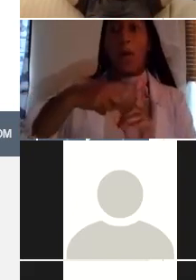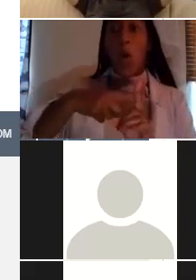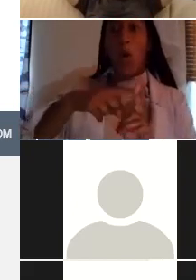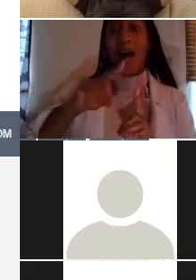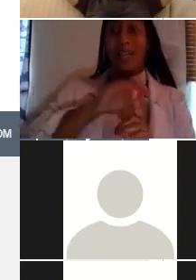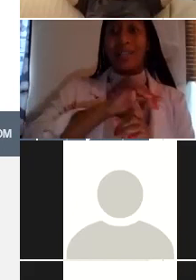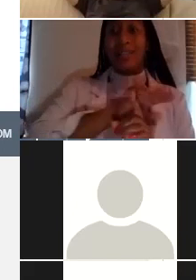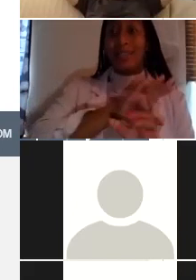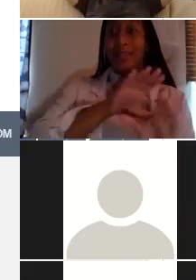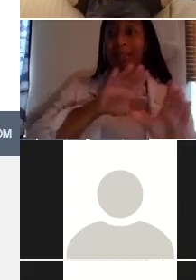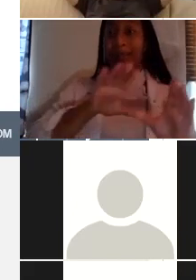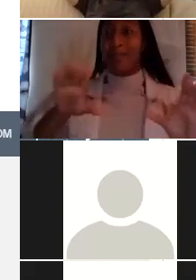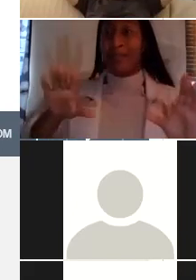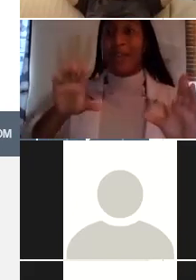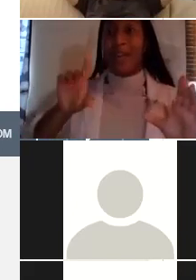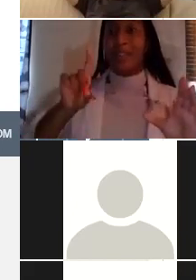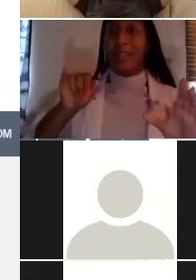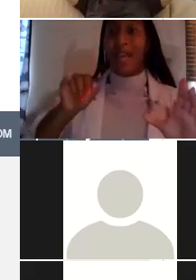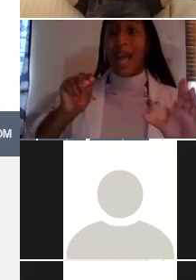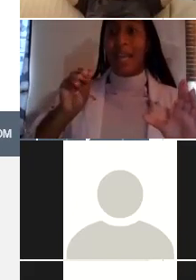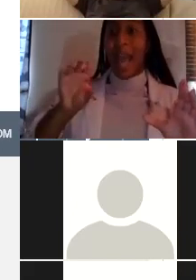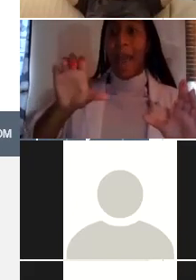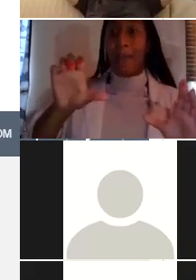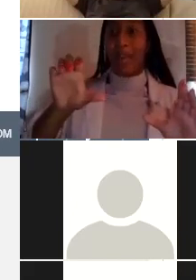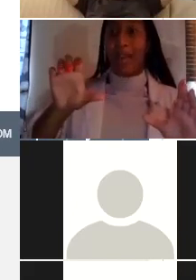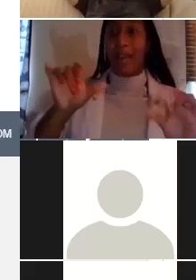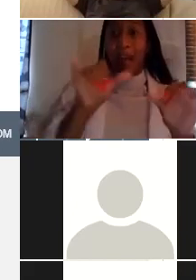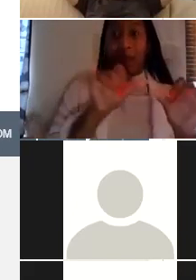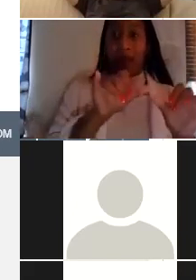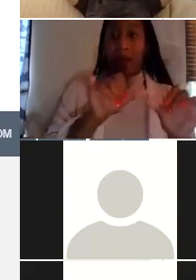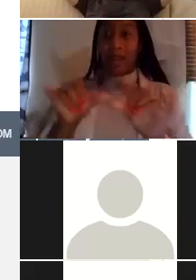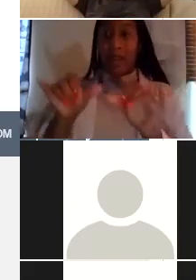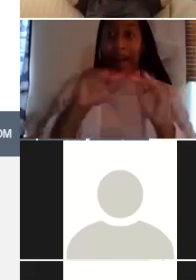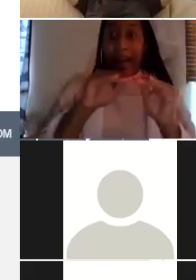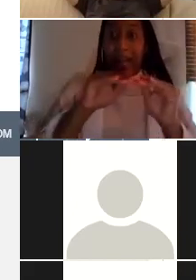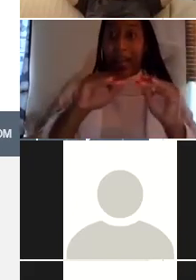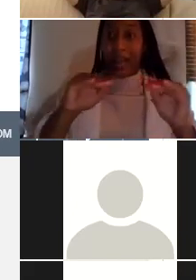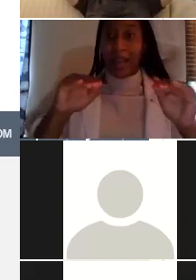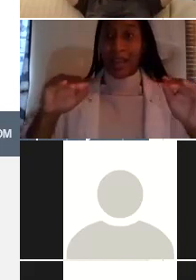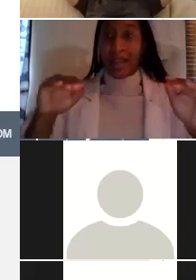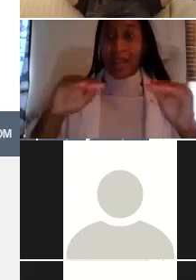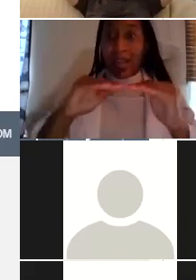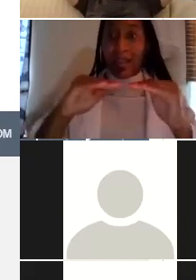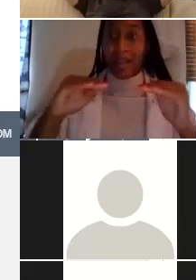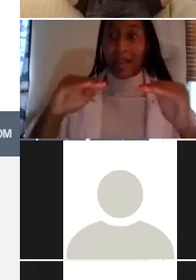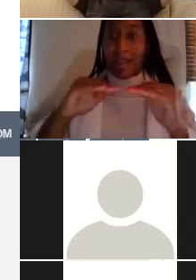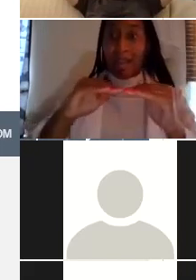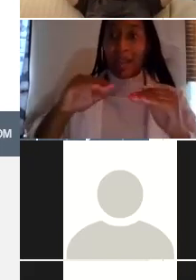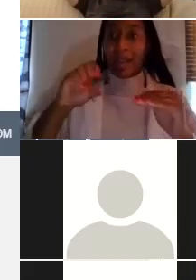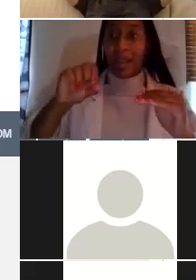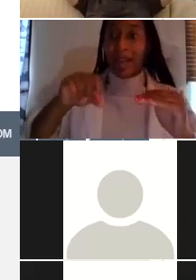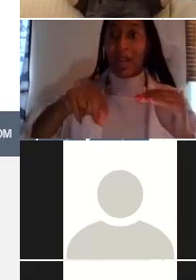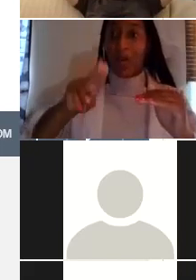water and cold water, if I mix them, eventually they'll settle down to the same temperature.